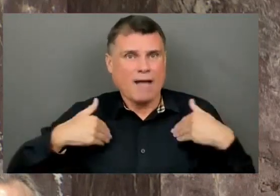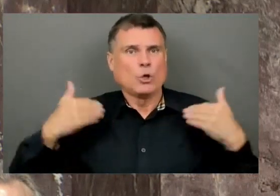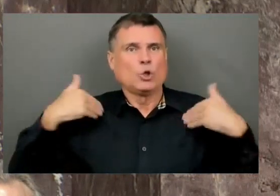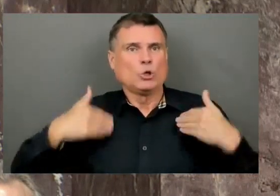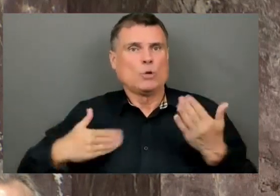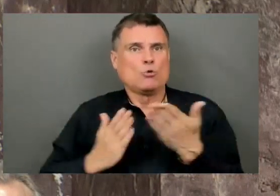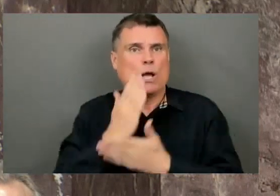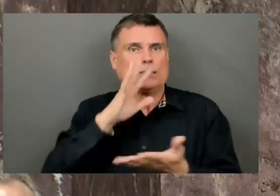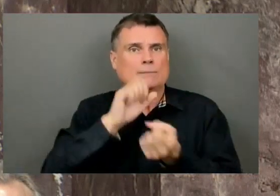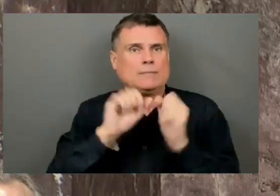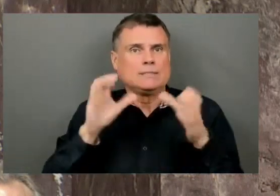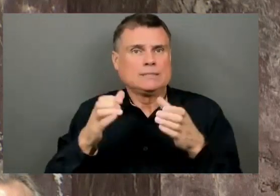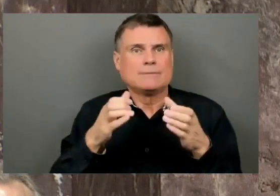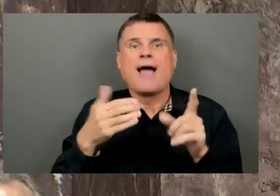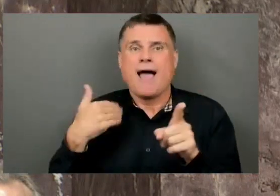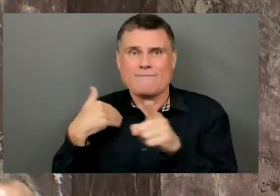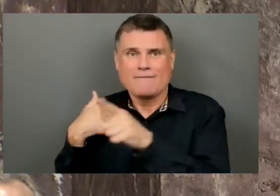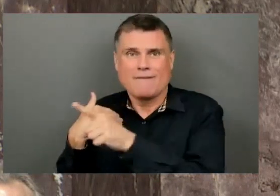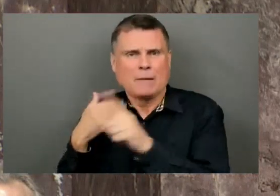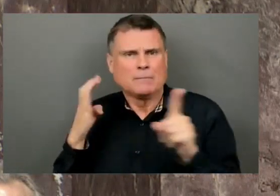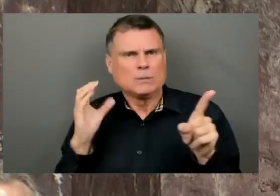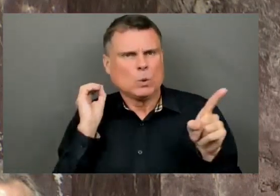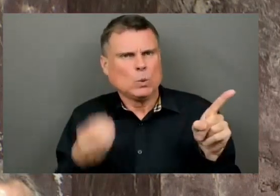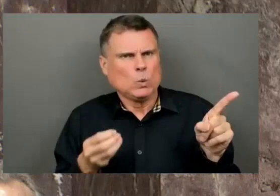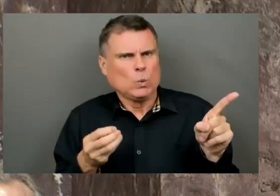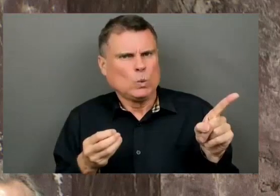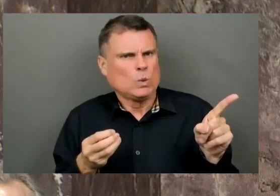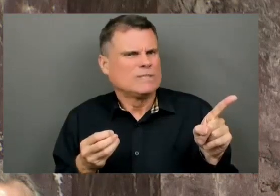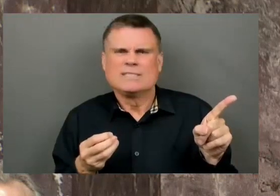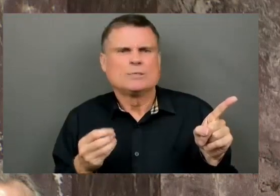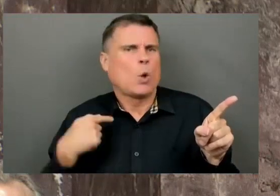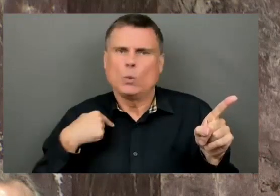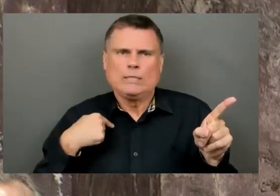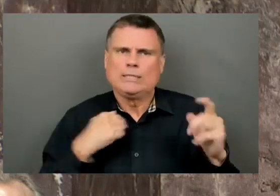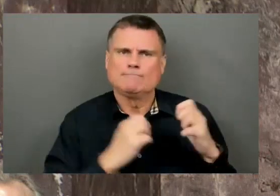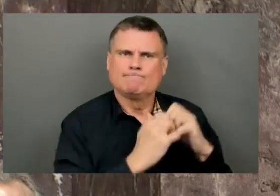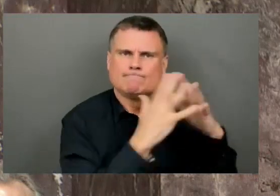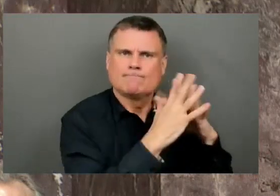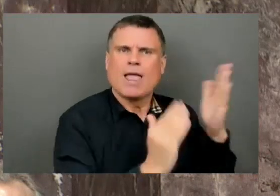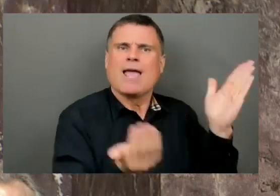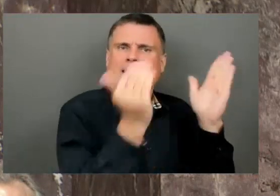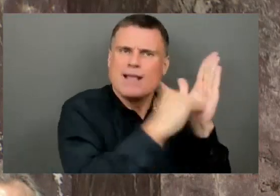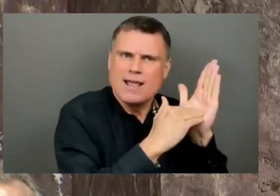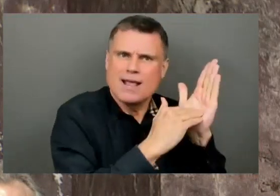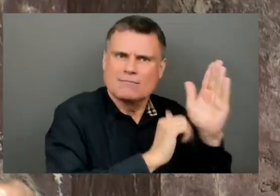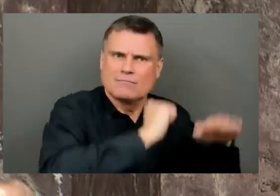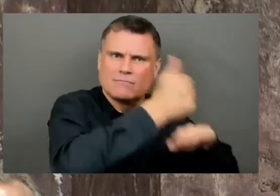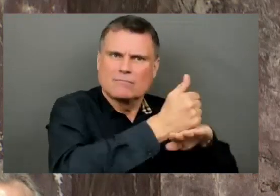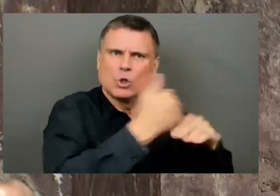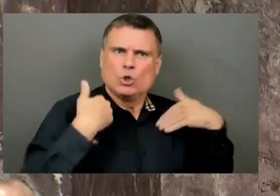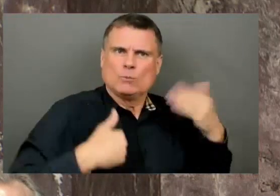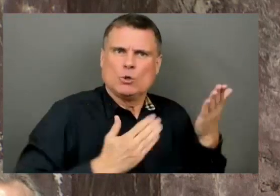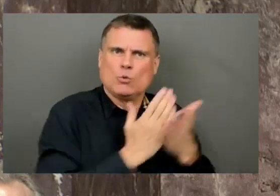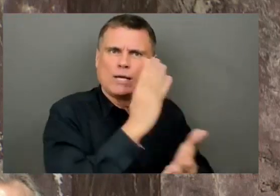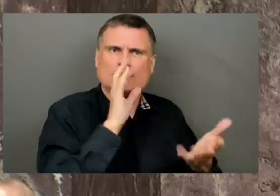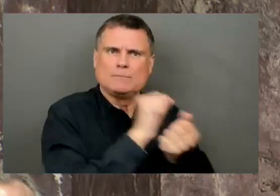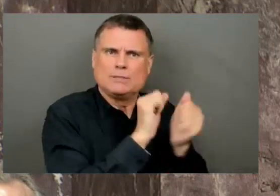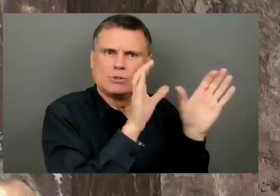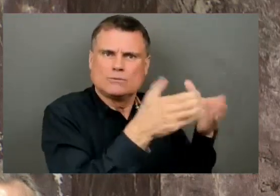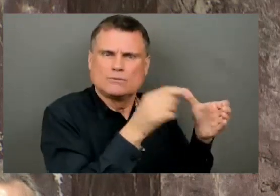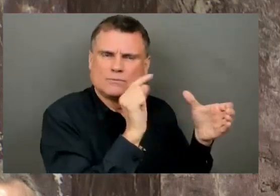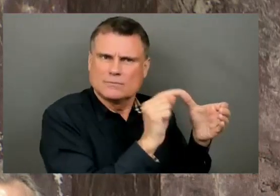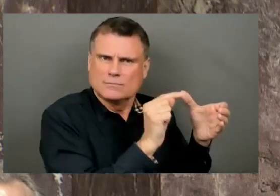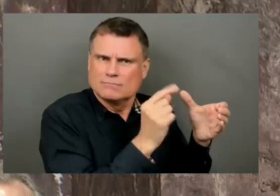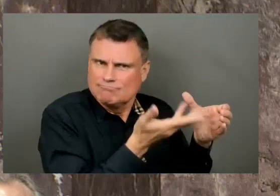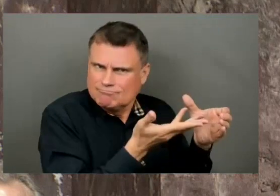discrimination in our communities. They've been doing that work, Honourable Speaker. Whether it's, as one of the first roles